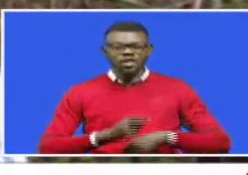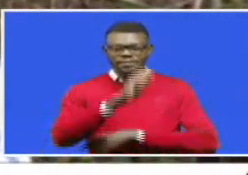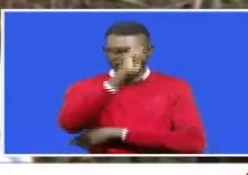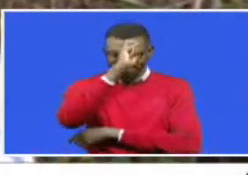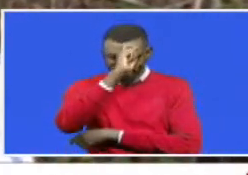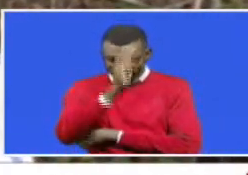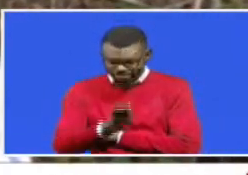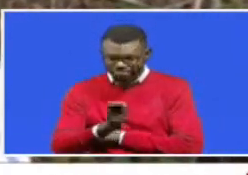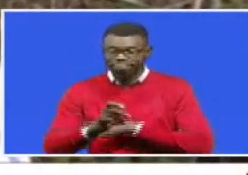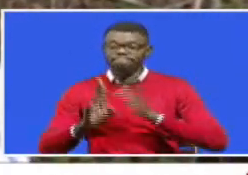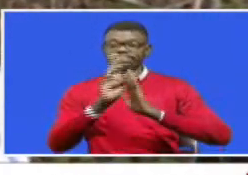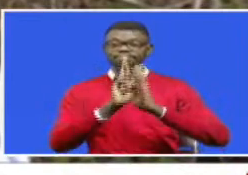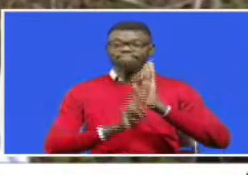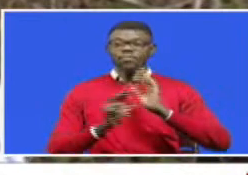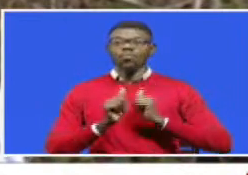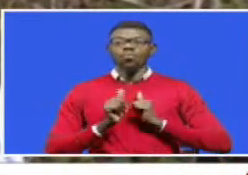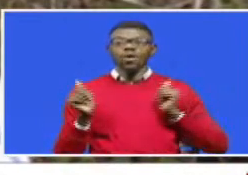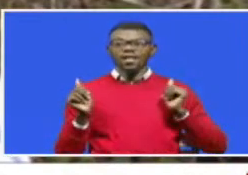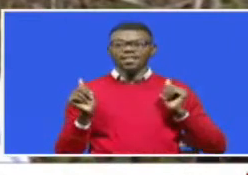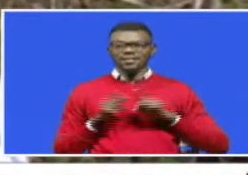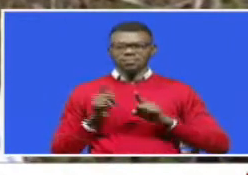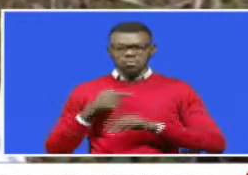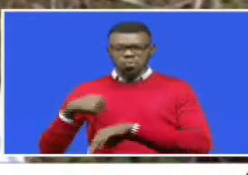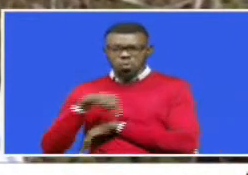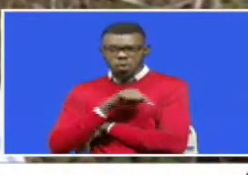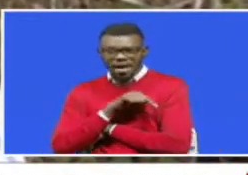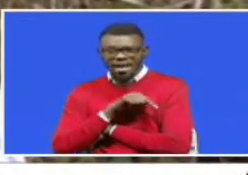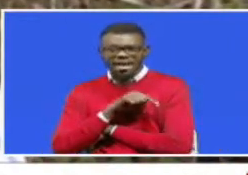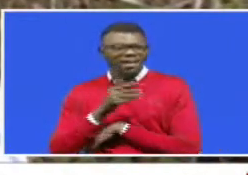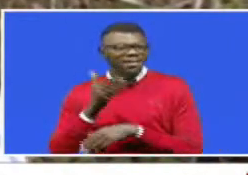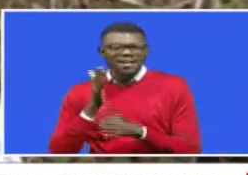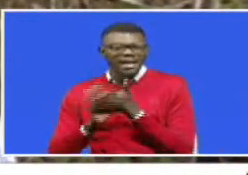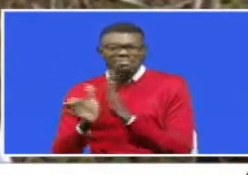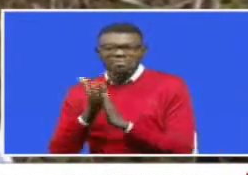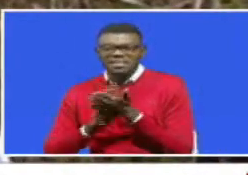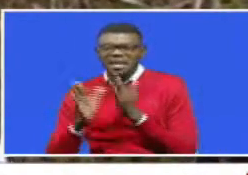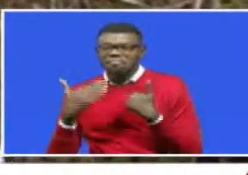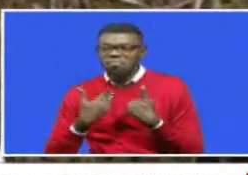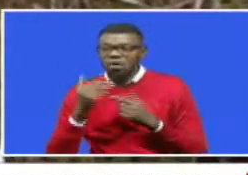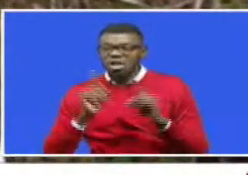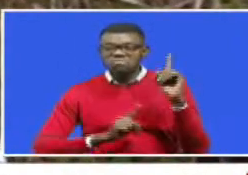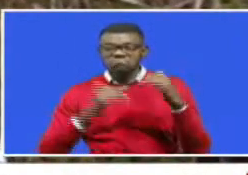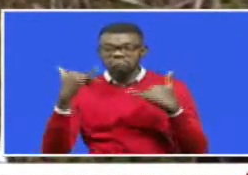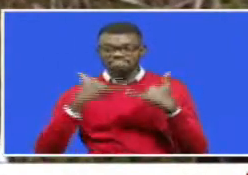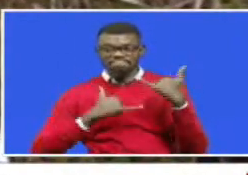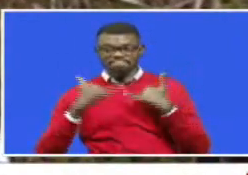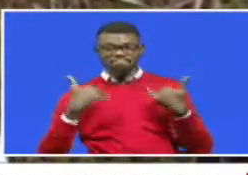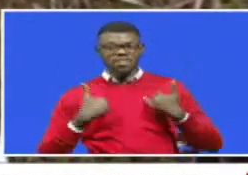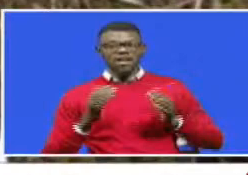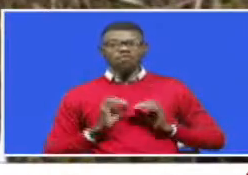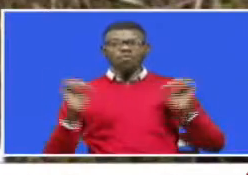rules, and we remain empty without tourism, and this can be a